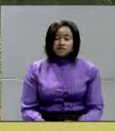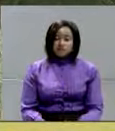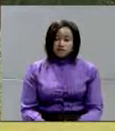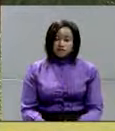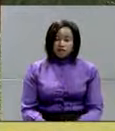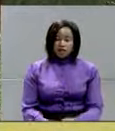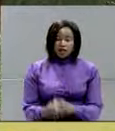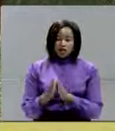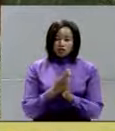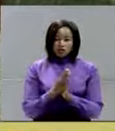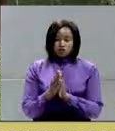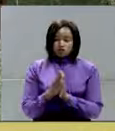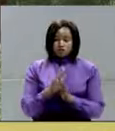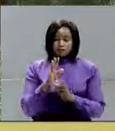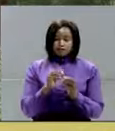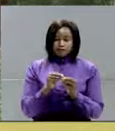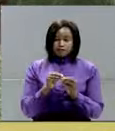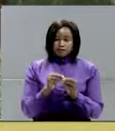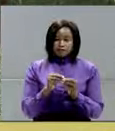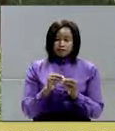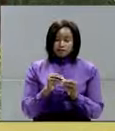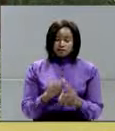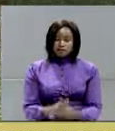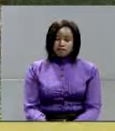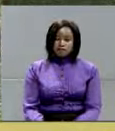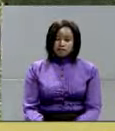Mtoni Hilda and Ivan Kahwa for UBC.